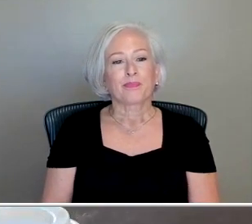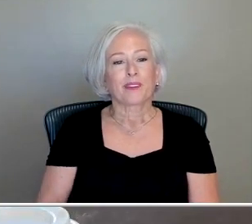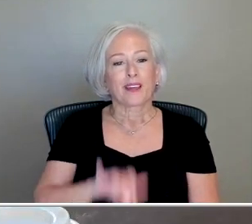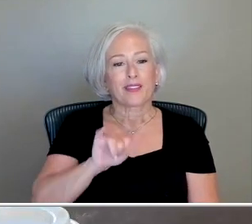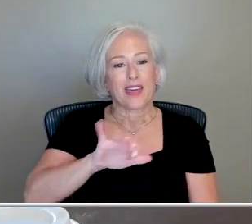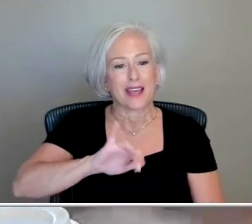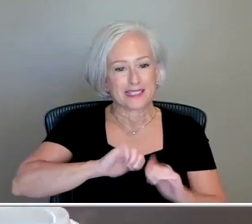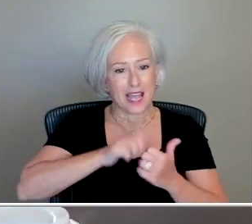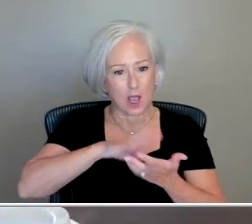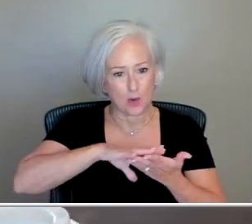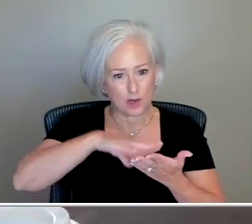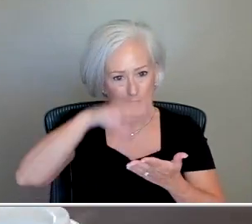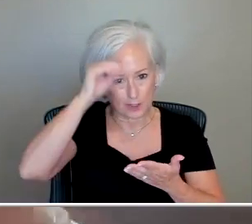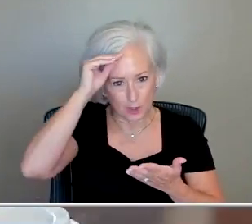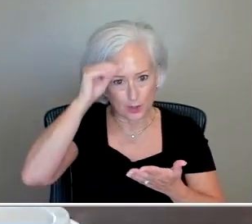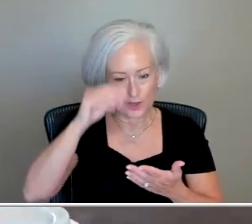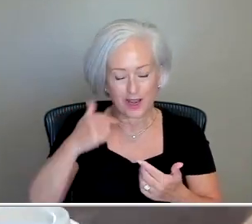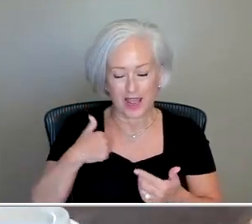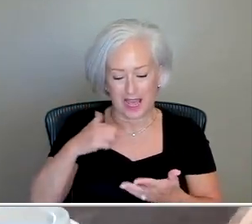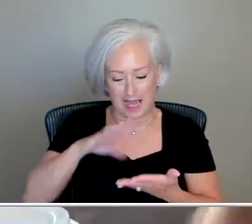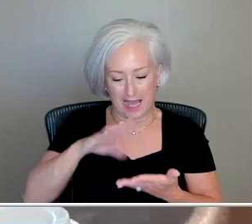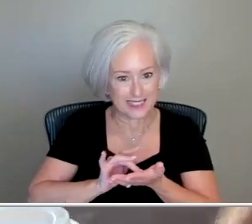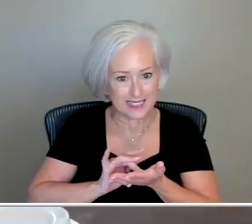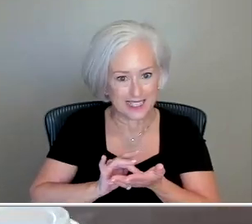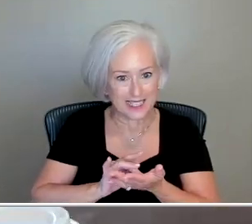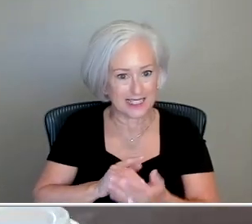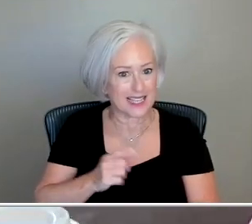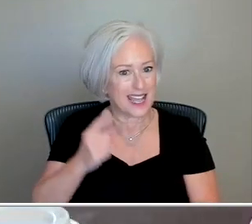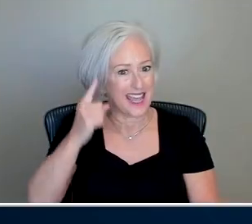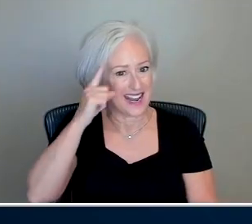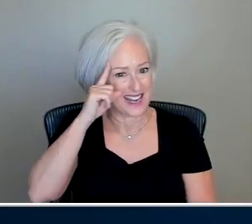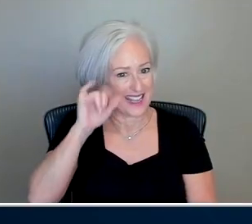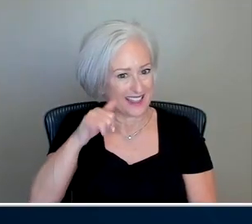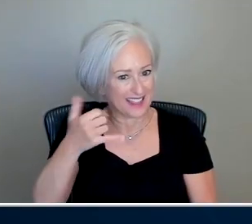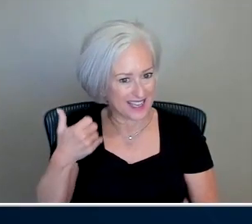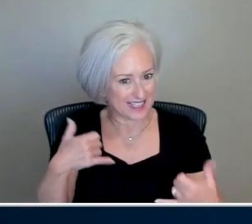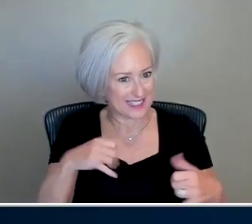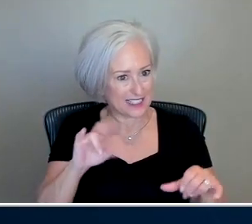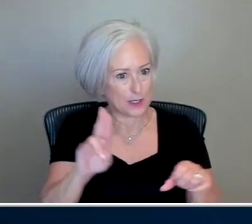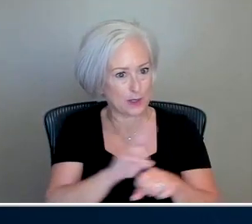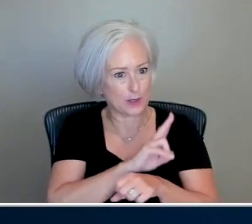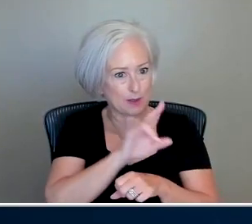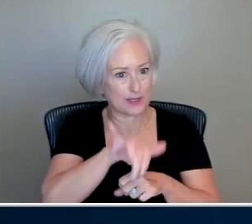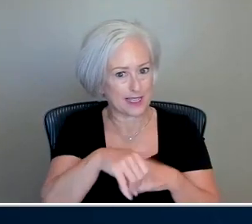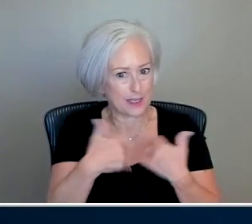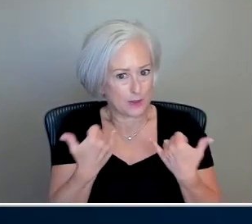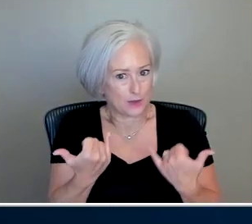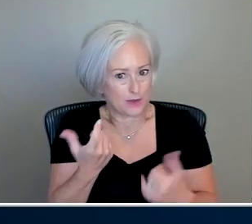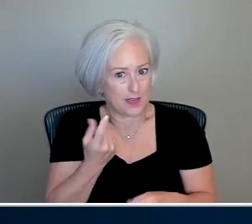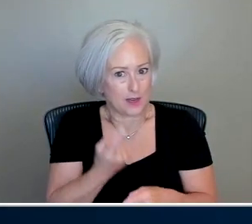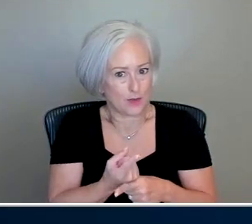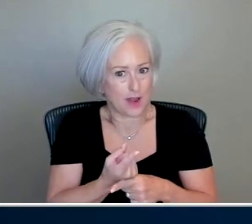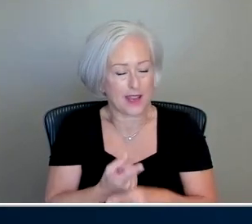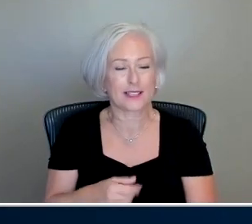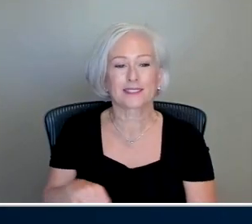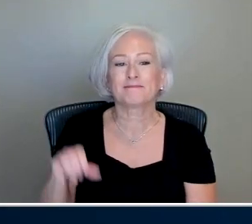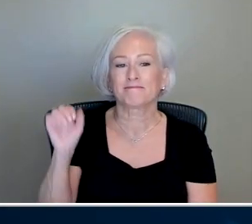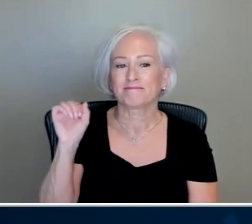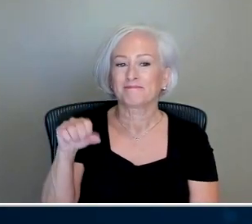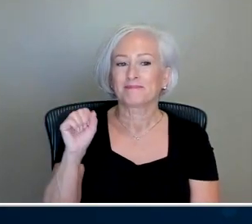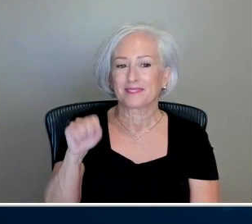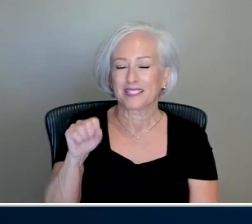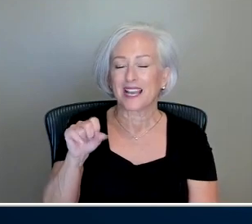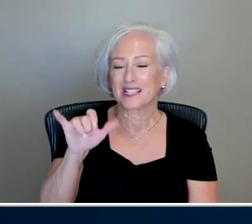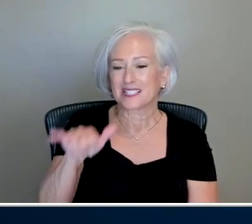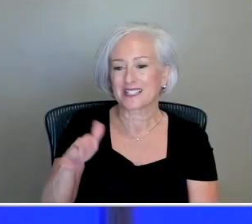and ifosfamide, and Dr. Rosenthal, I think it's still used today, right? Yes, actually that's part of the treatment today. The advances,